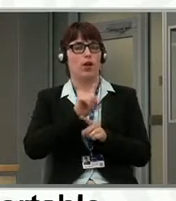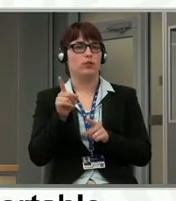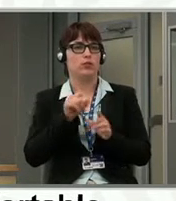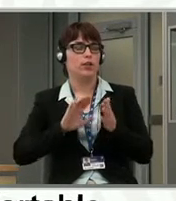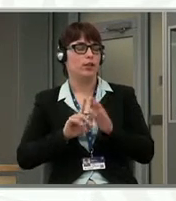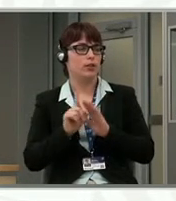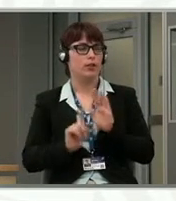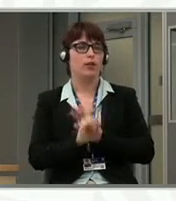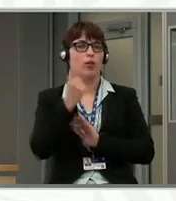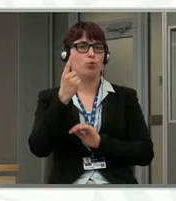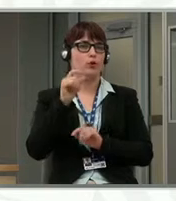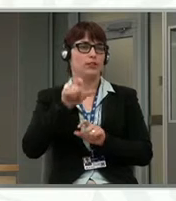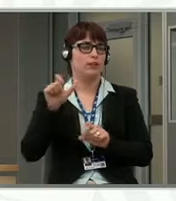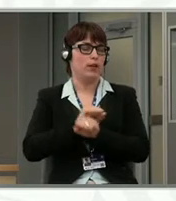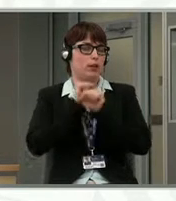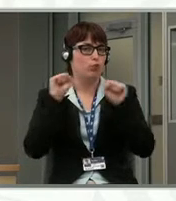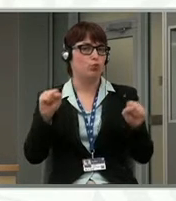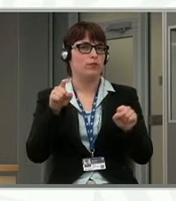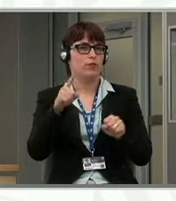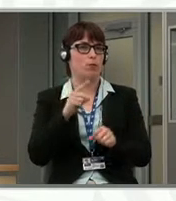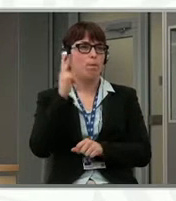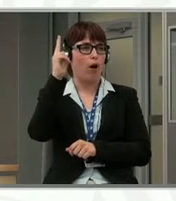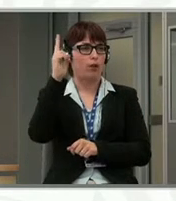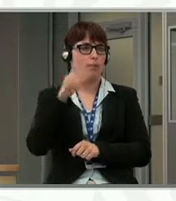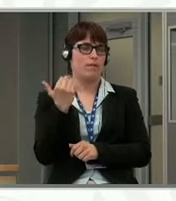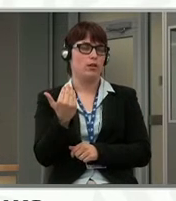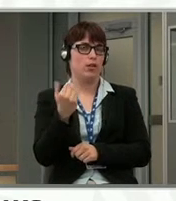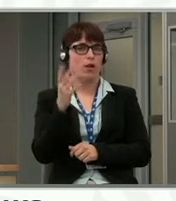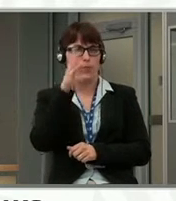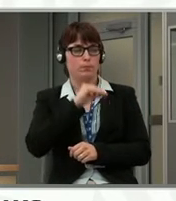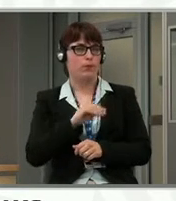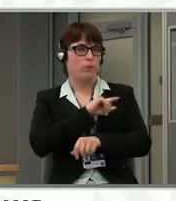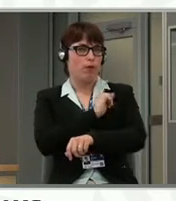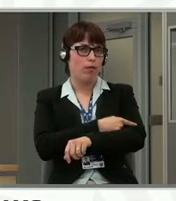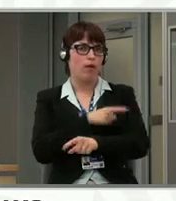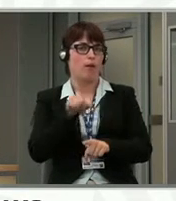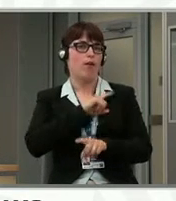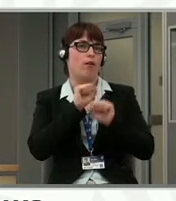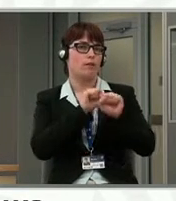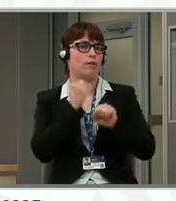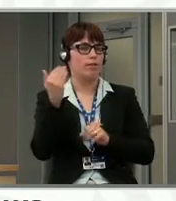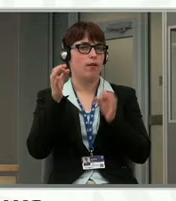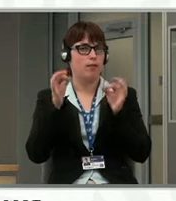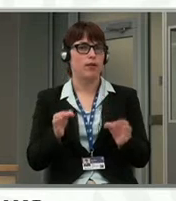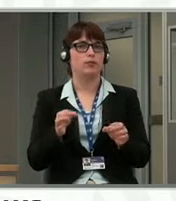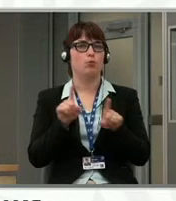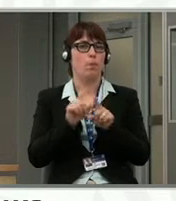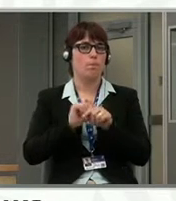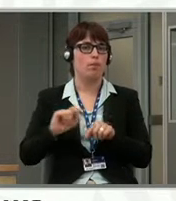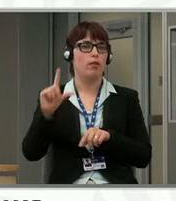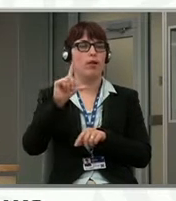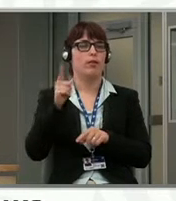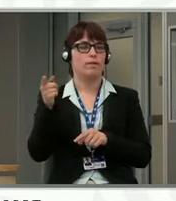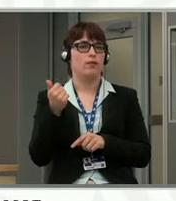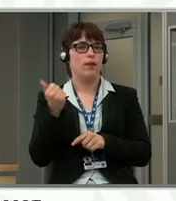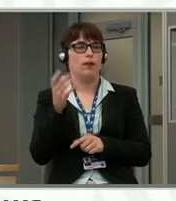Social approach is a solution that allows these people to grow as personalities, strengthen their self-awareness, protect